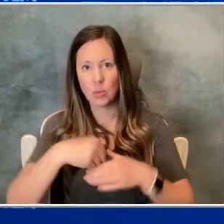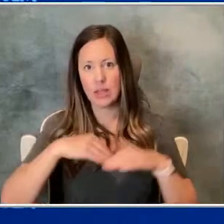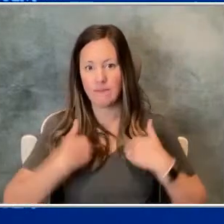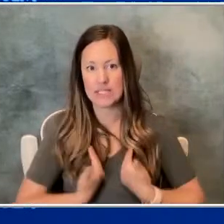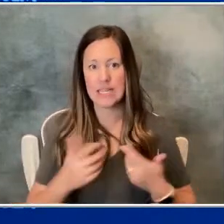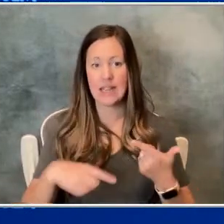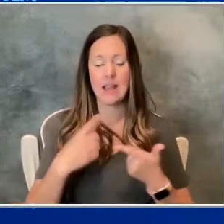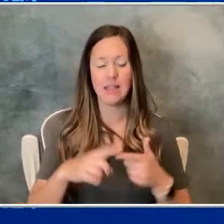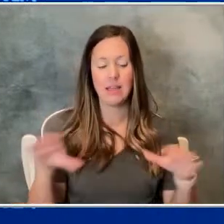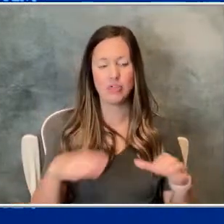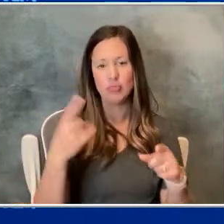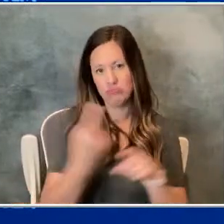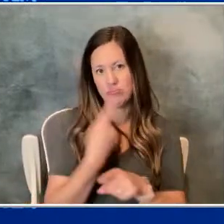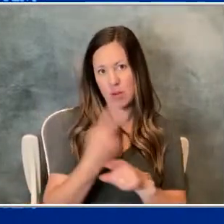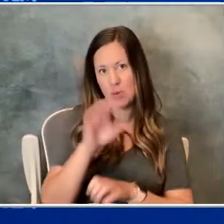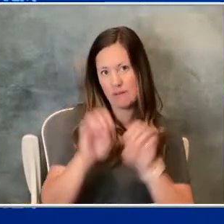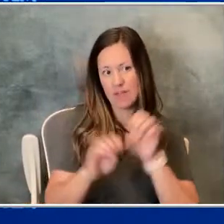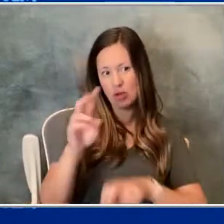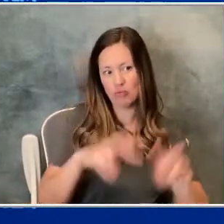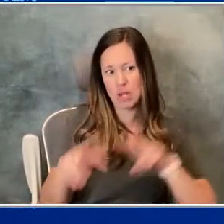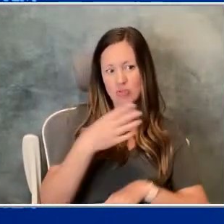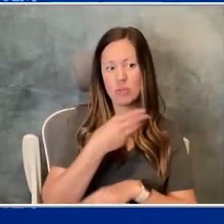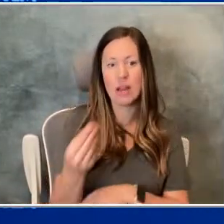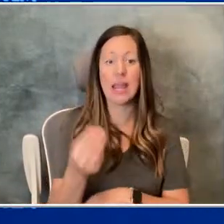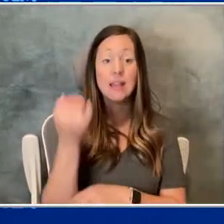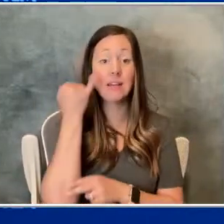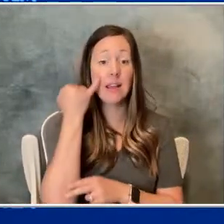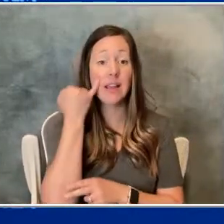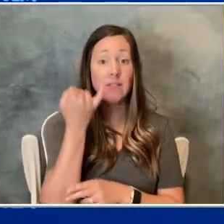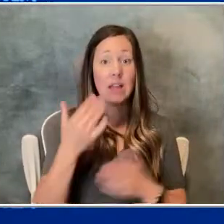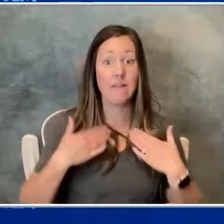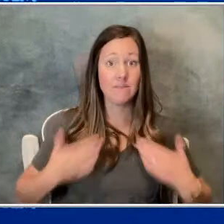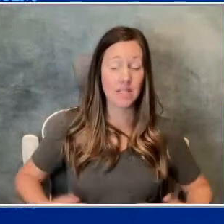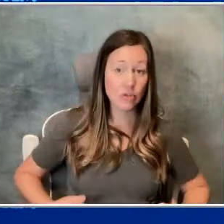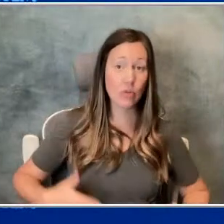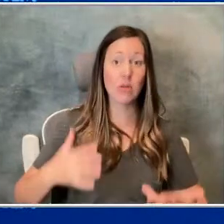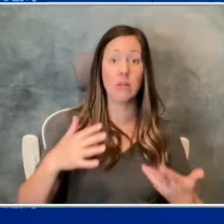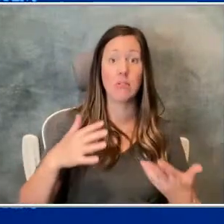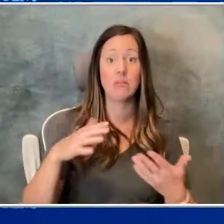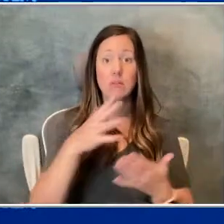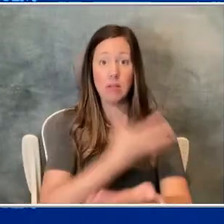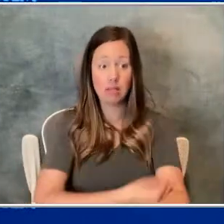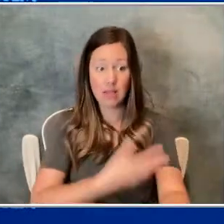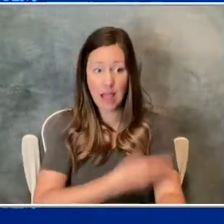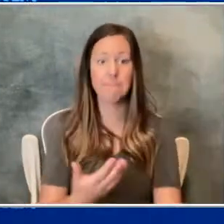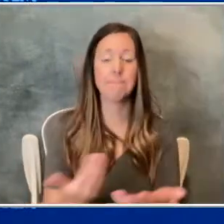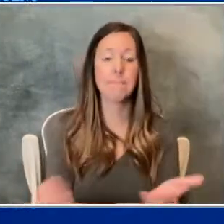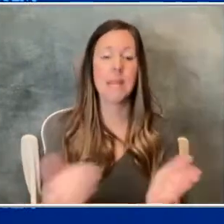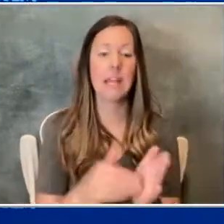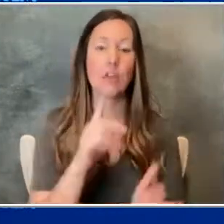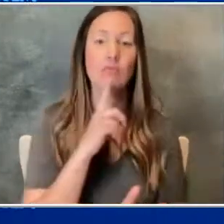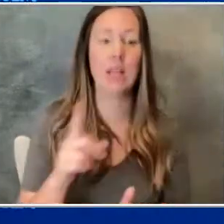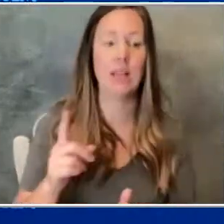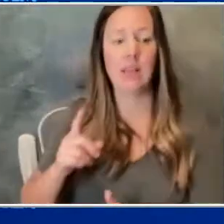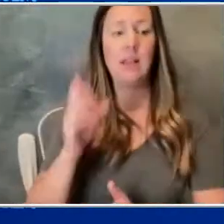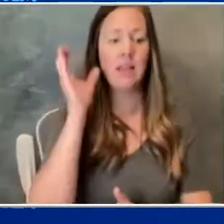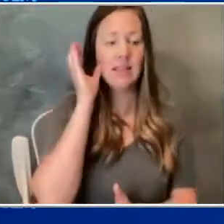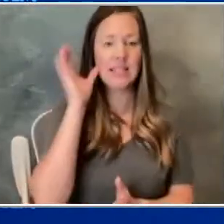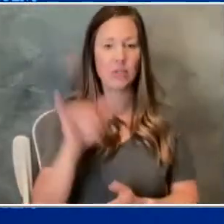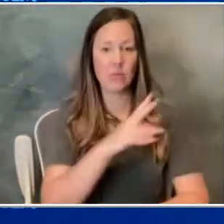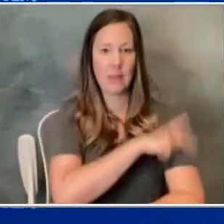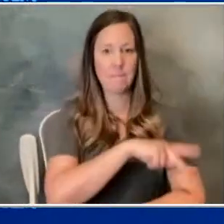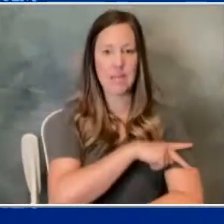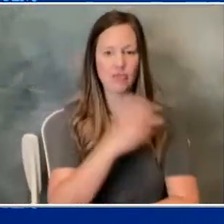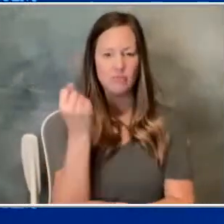proper evaluation, and whether that's a physical exam, laboratory, and again, just listening to that patient and understanding what